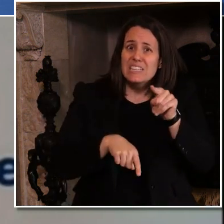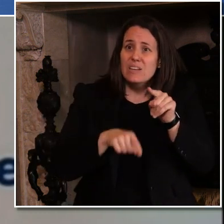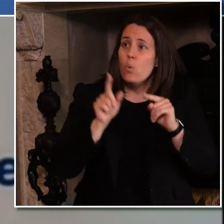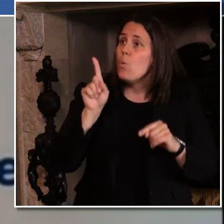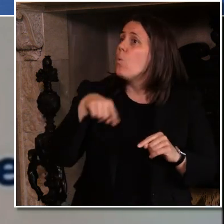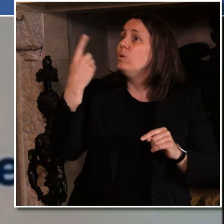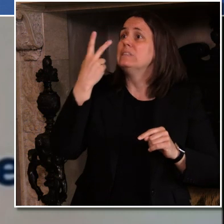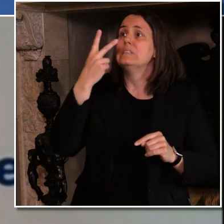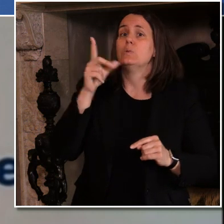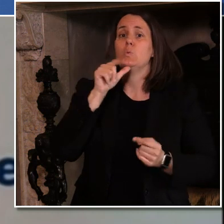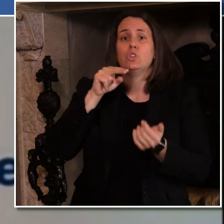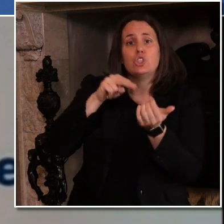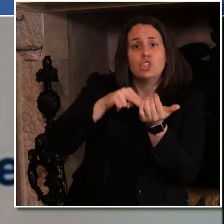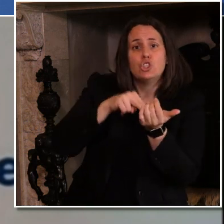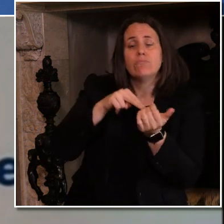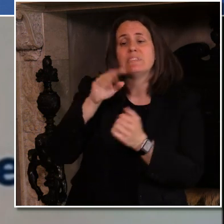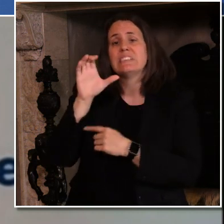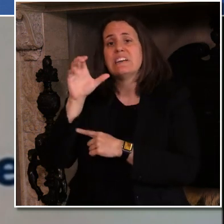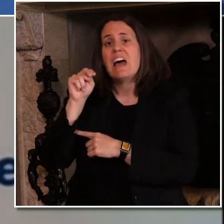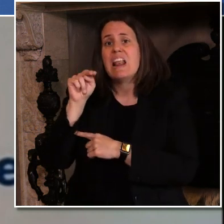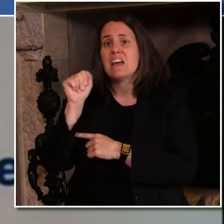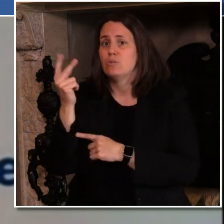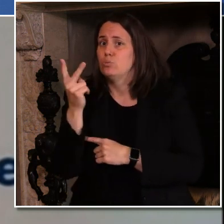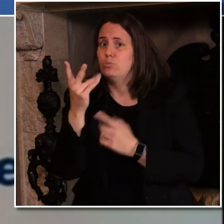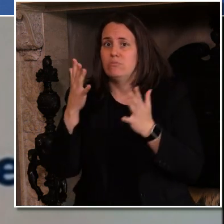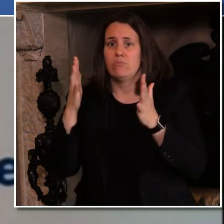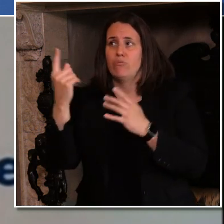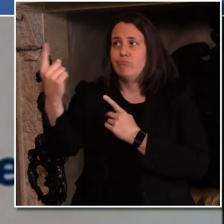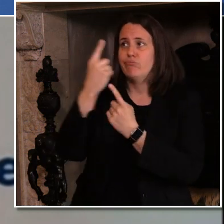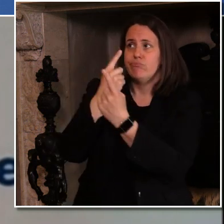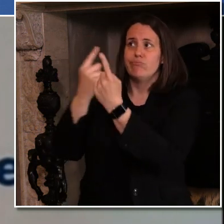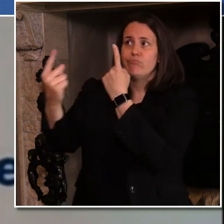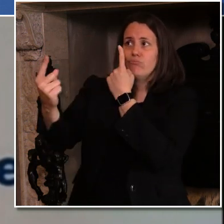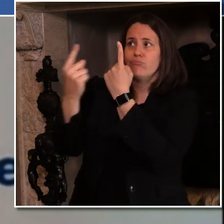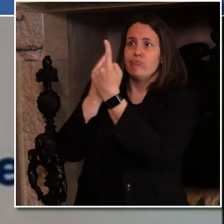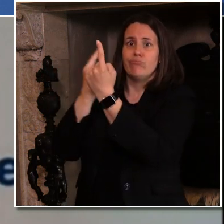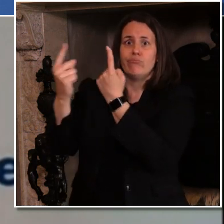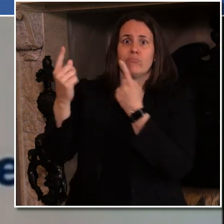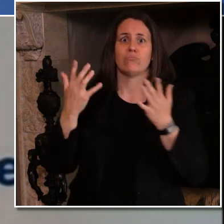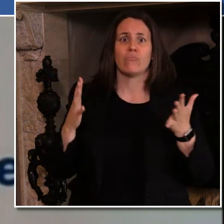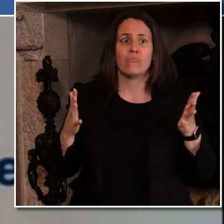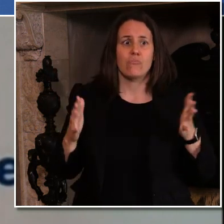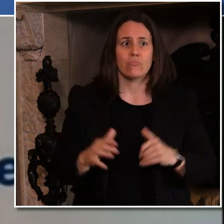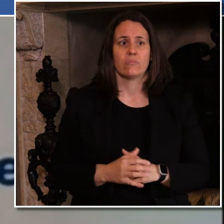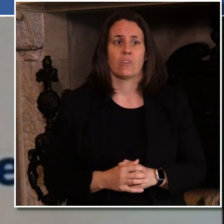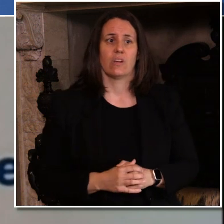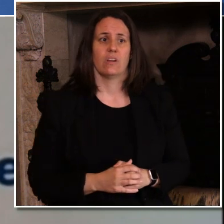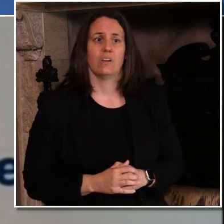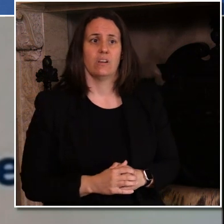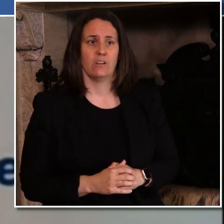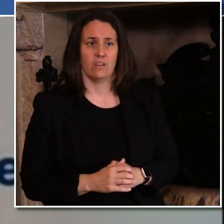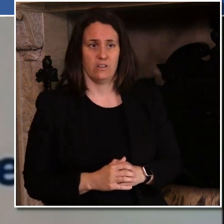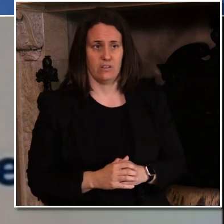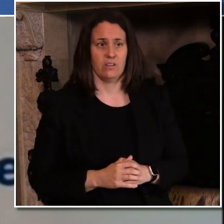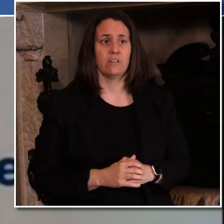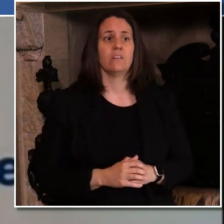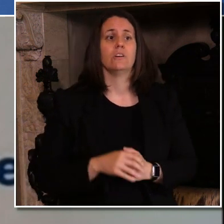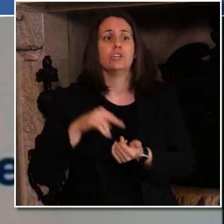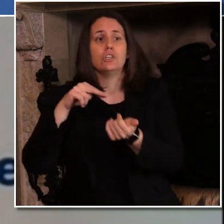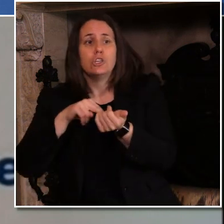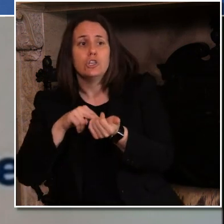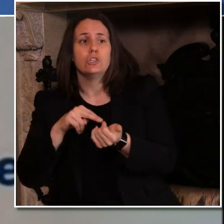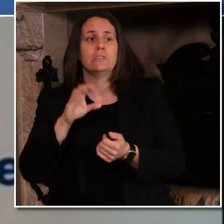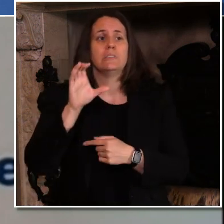members additionally are wearing significant amounts of PPE, so it's very challenging for the patients to even recognize the caregivers that are caring for